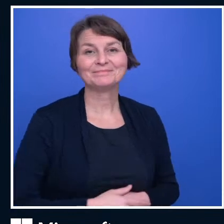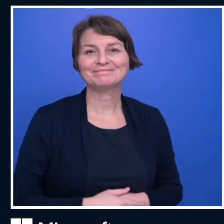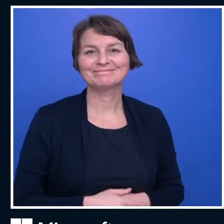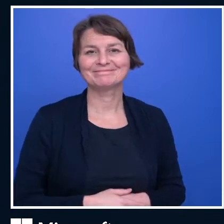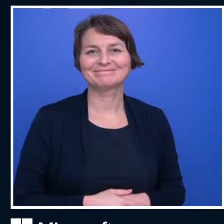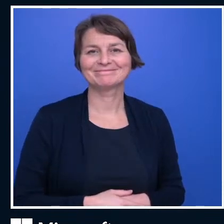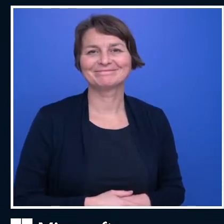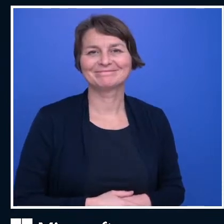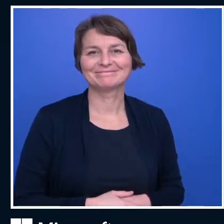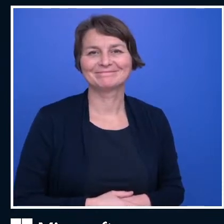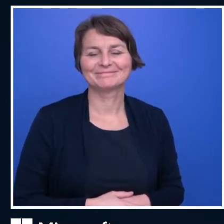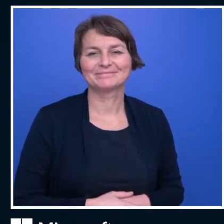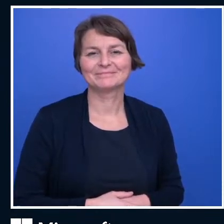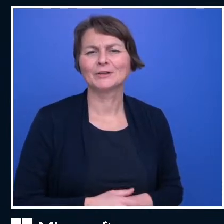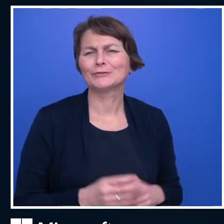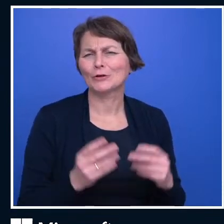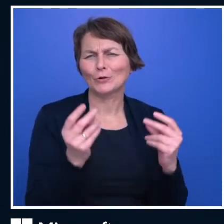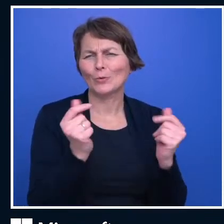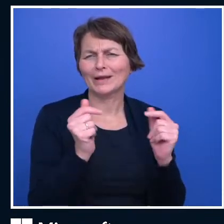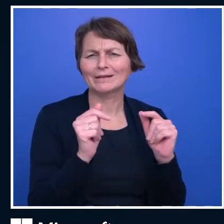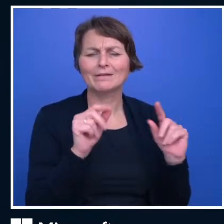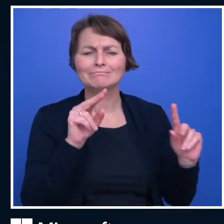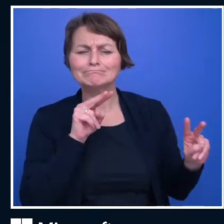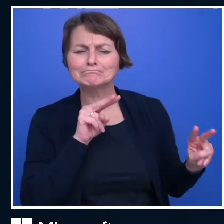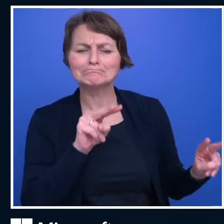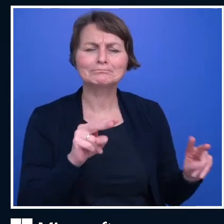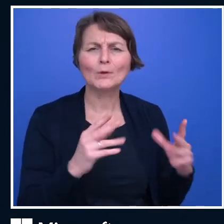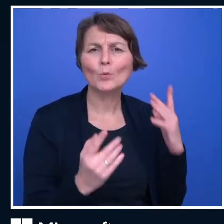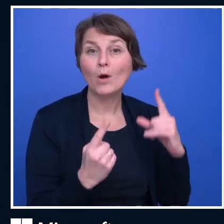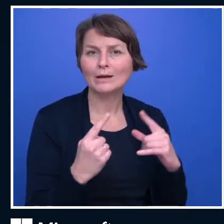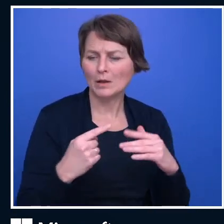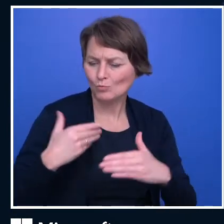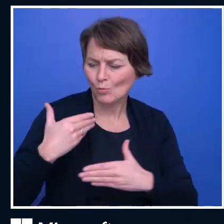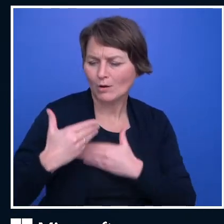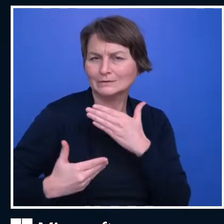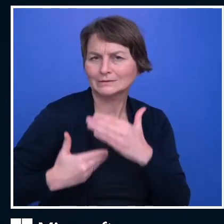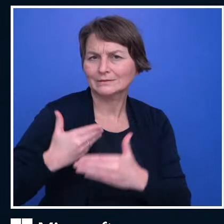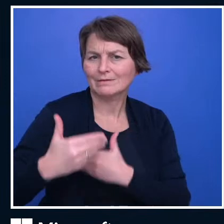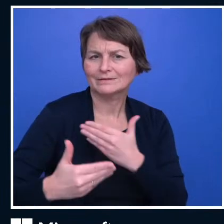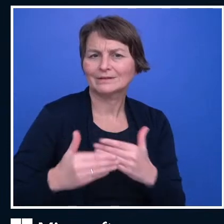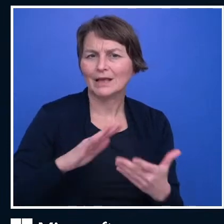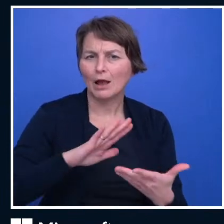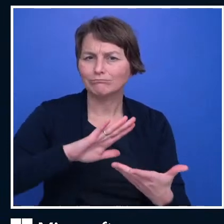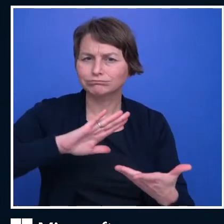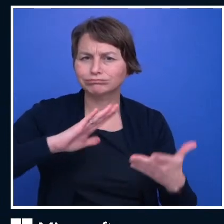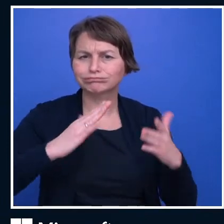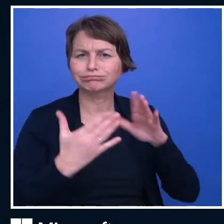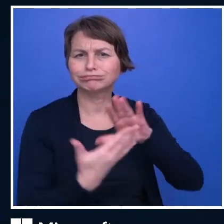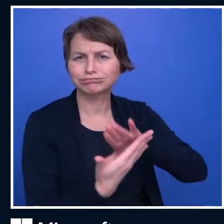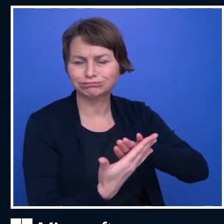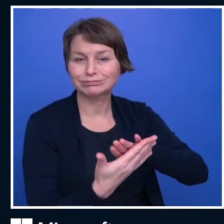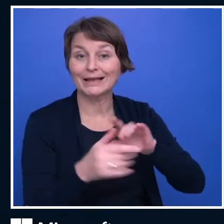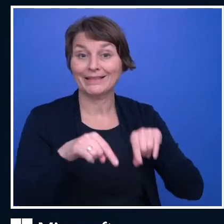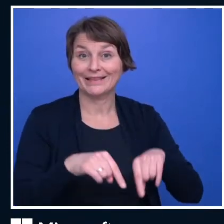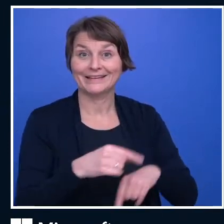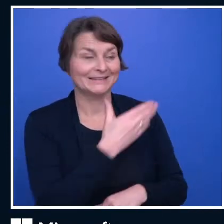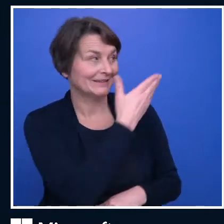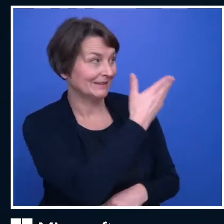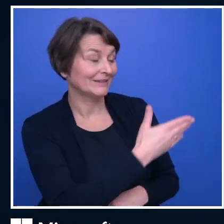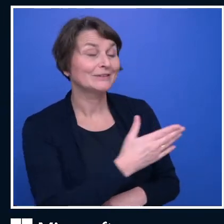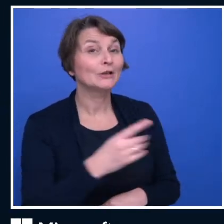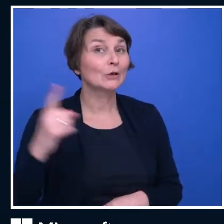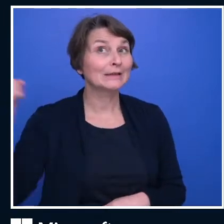quick overview of the process. Is we take a Fourier transform of the signal. We map the signal according to their